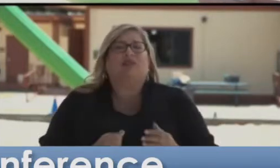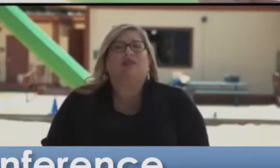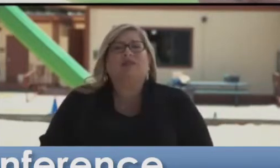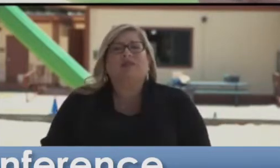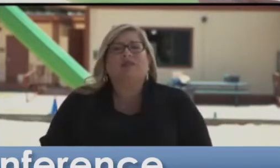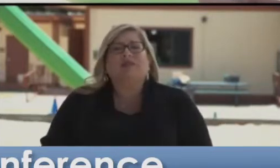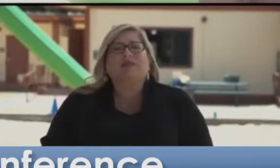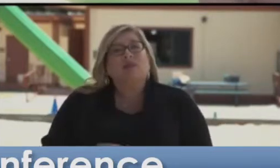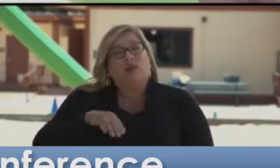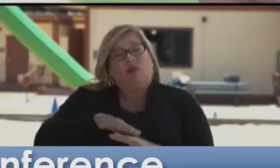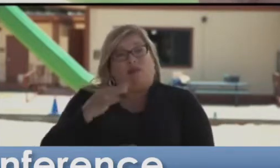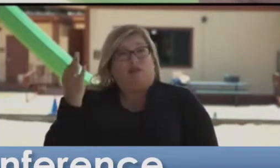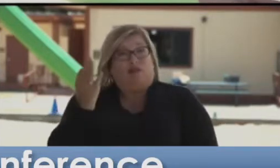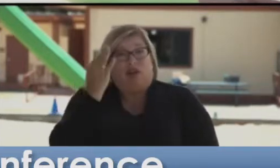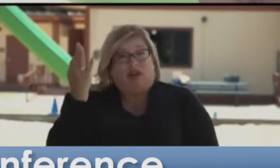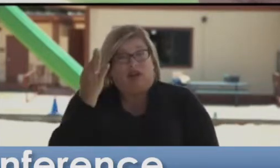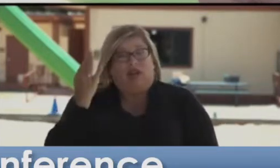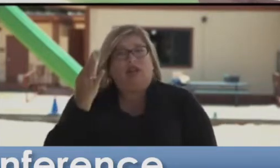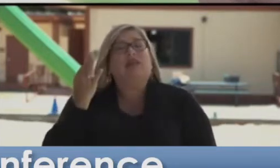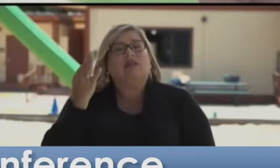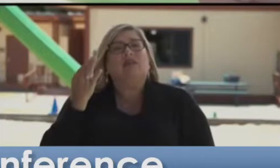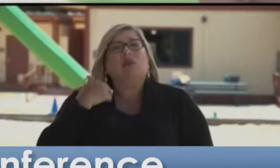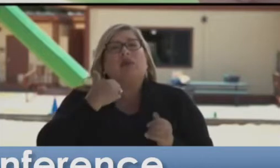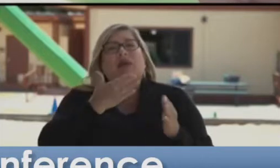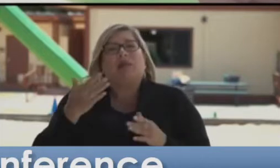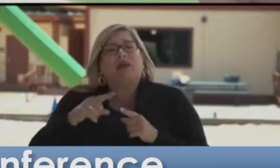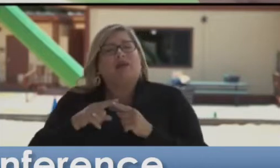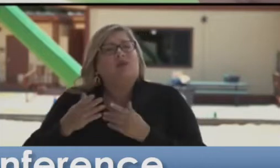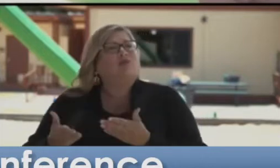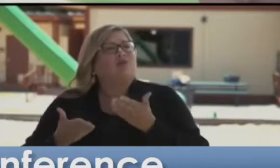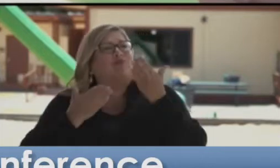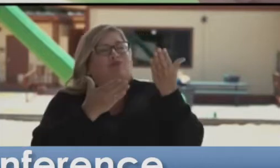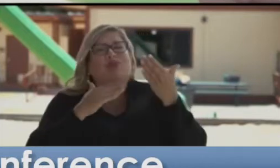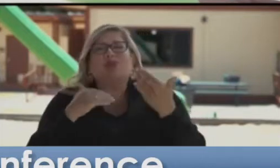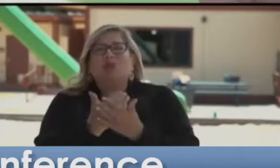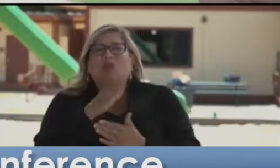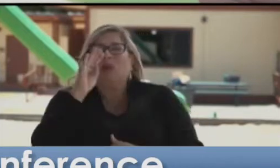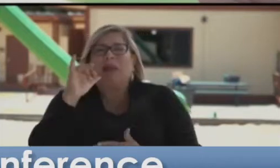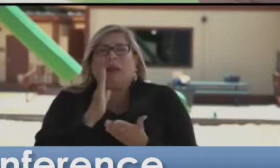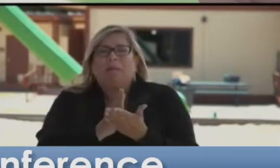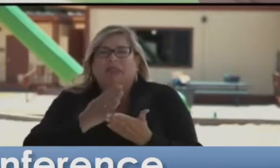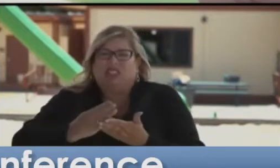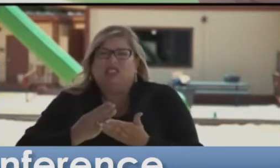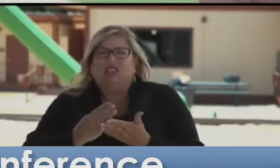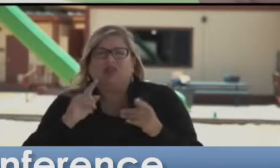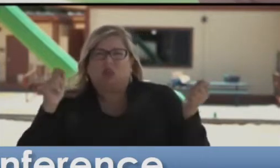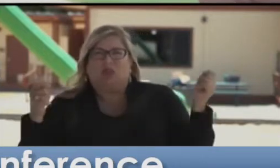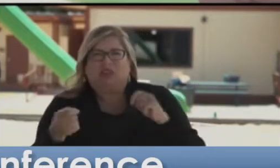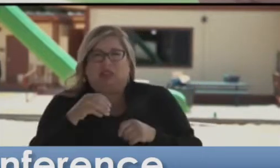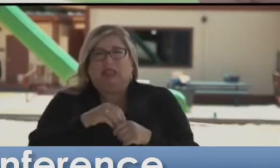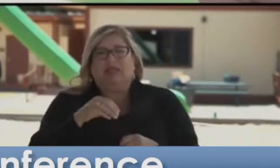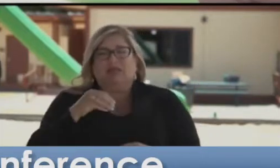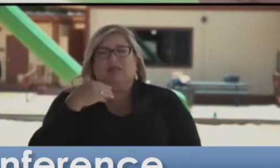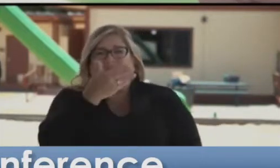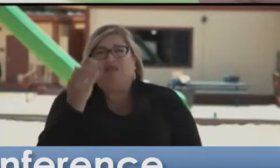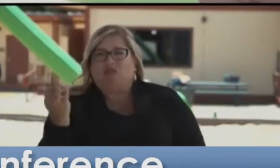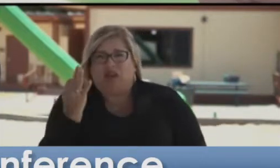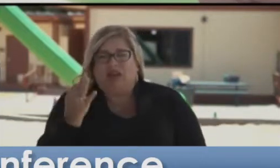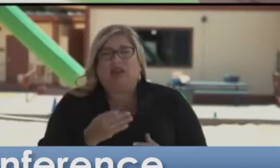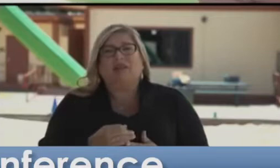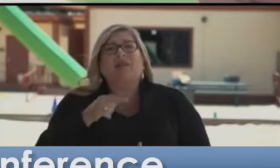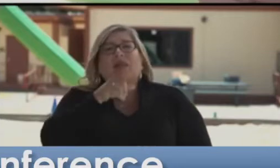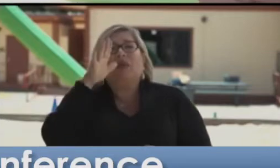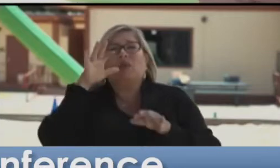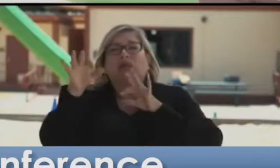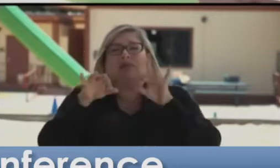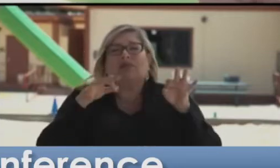we will submit to the legislature a May revise. It will include the highest historic investment in K